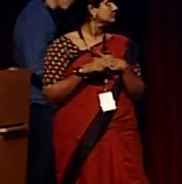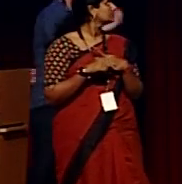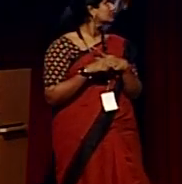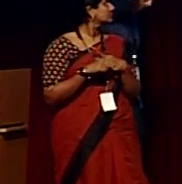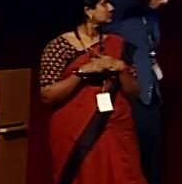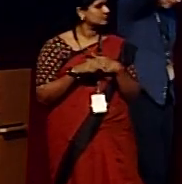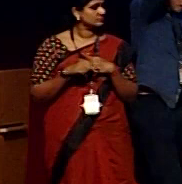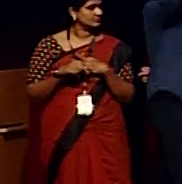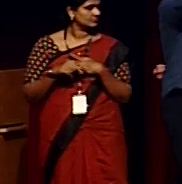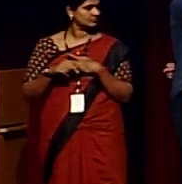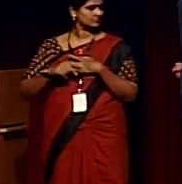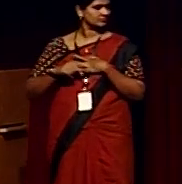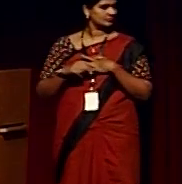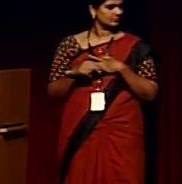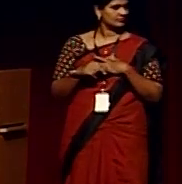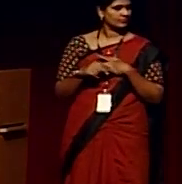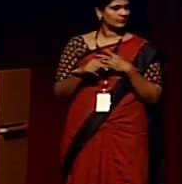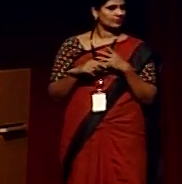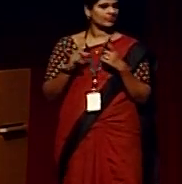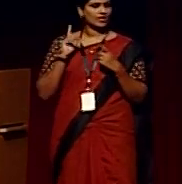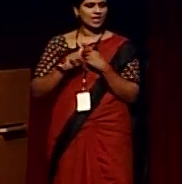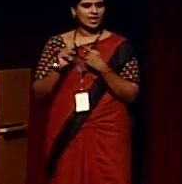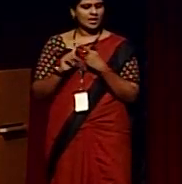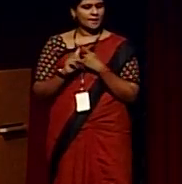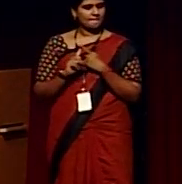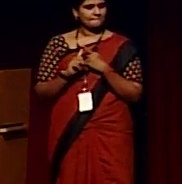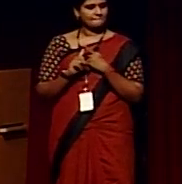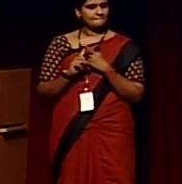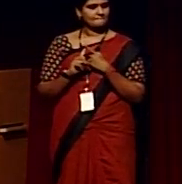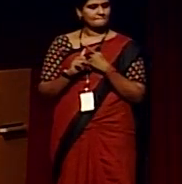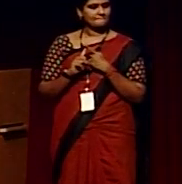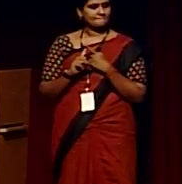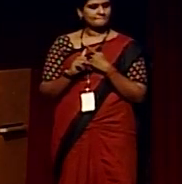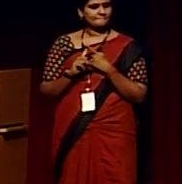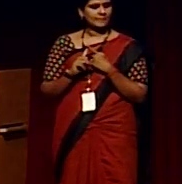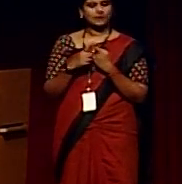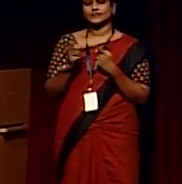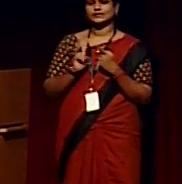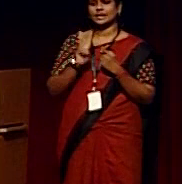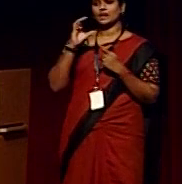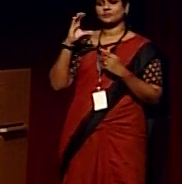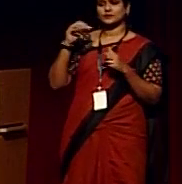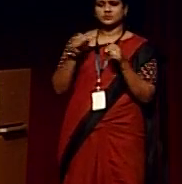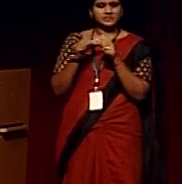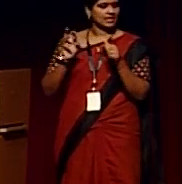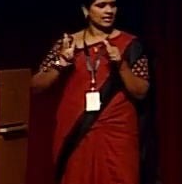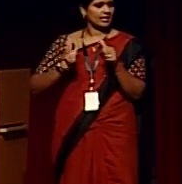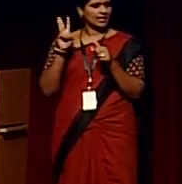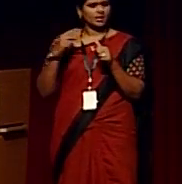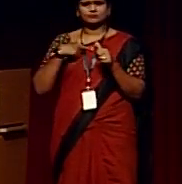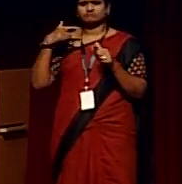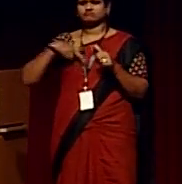So first of all, it's always good to remind people, why is scientific content